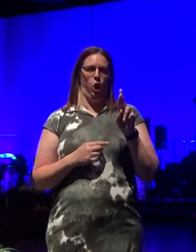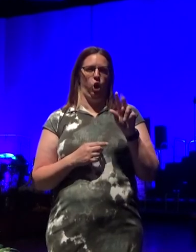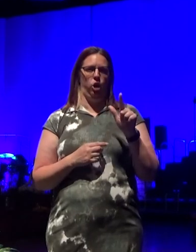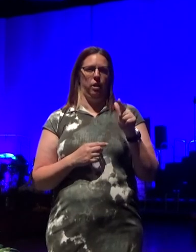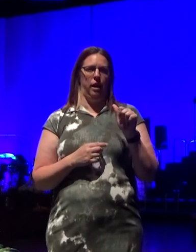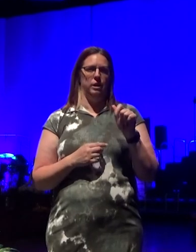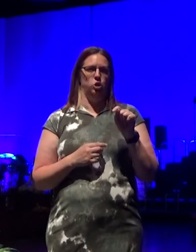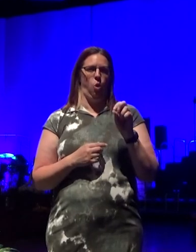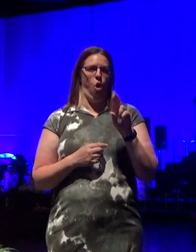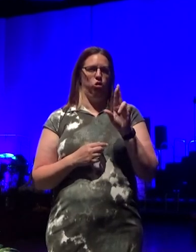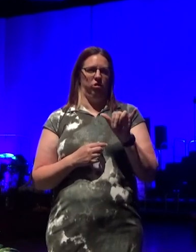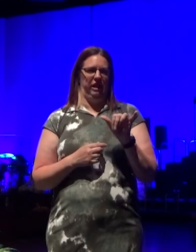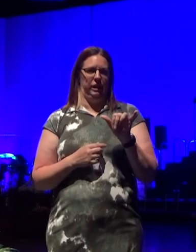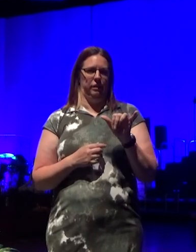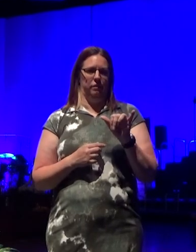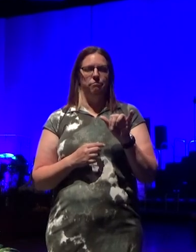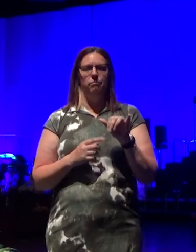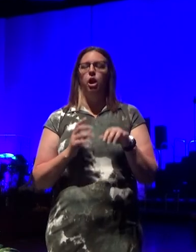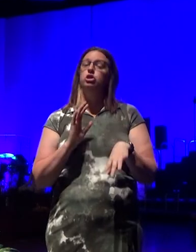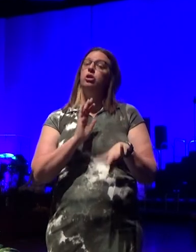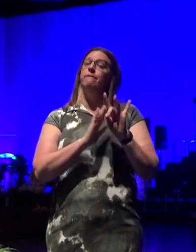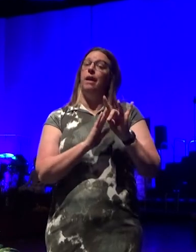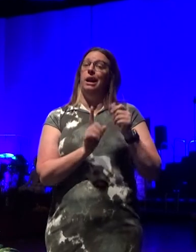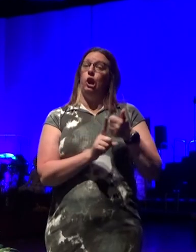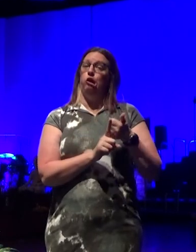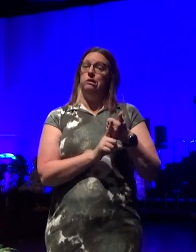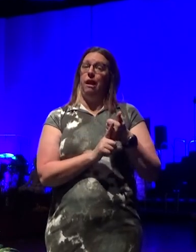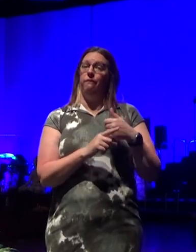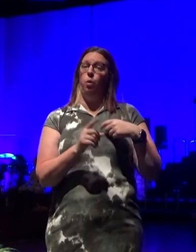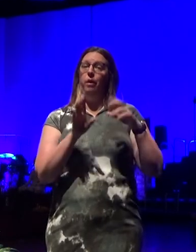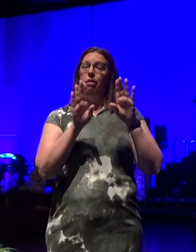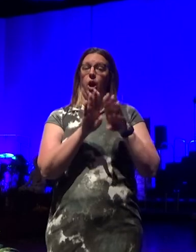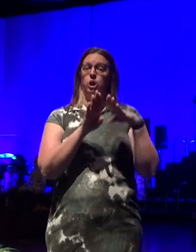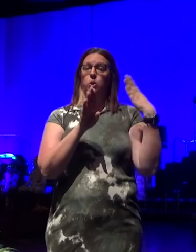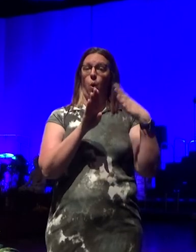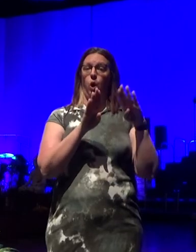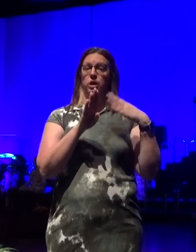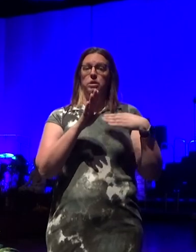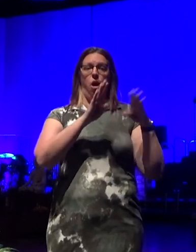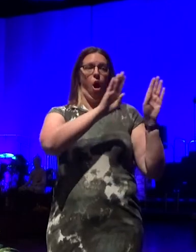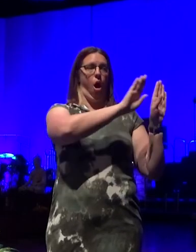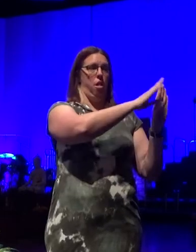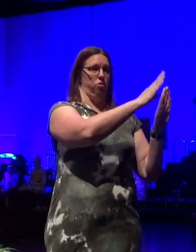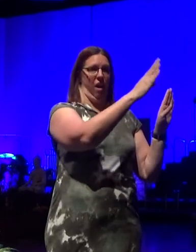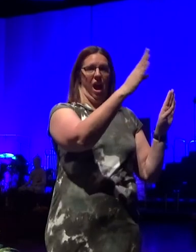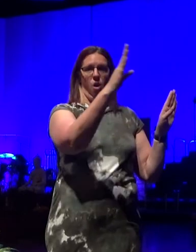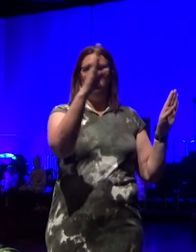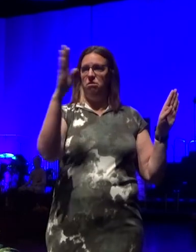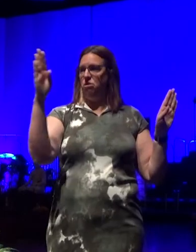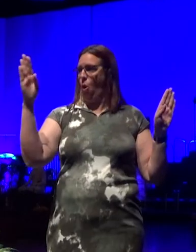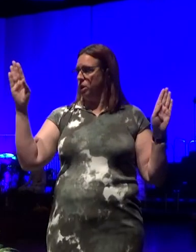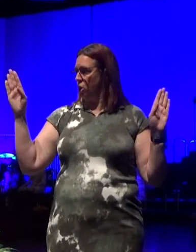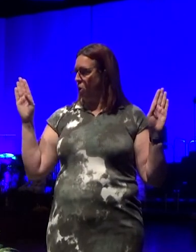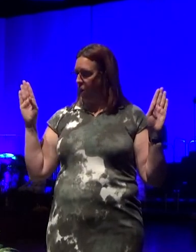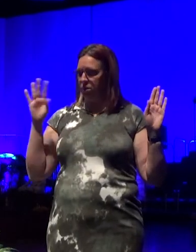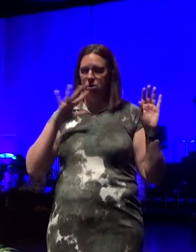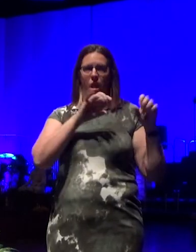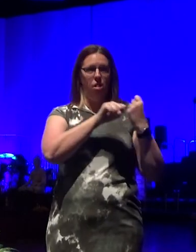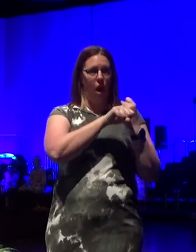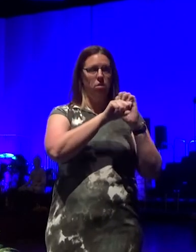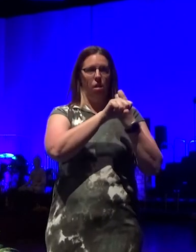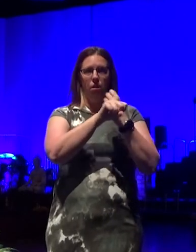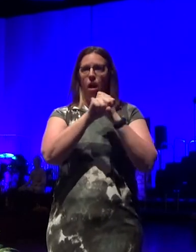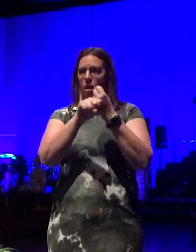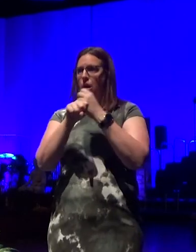There were doors, this is from Carol's version, there were doors all around the hall, but they were all locked. And when Alice had